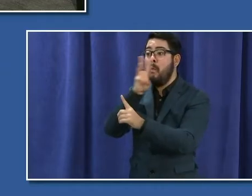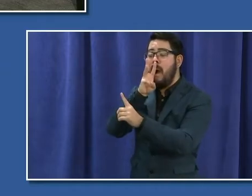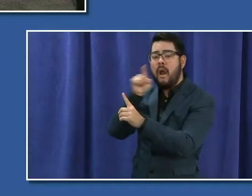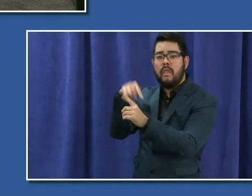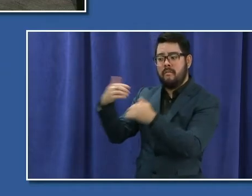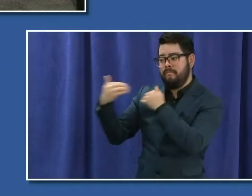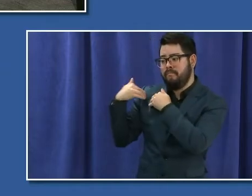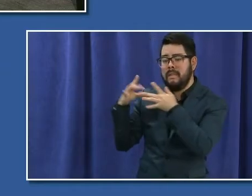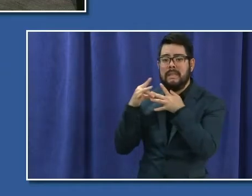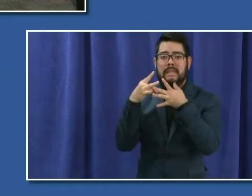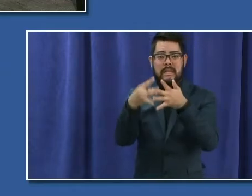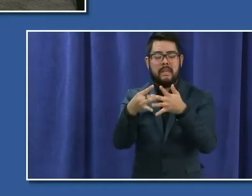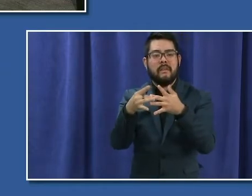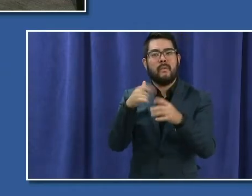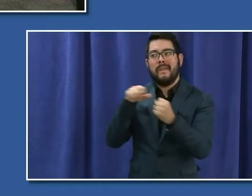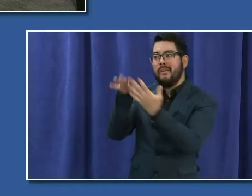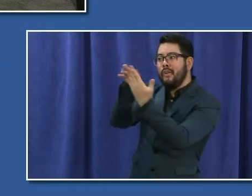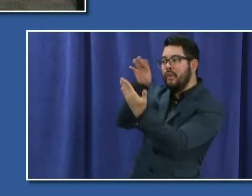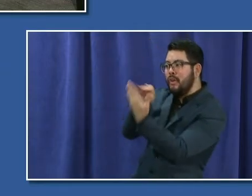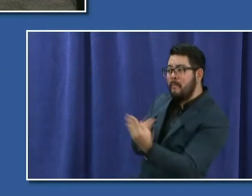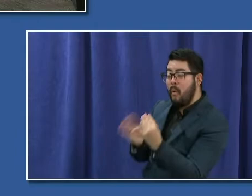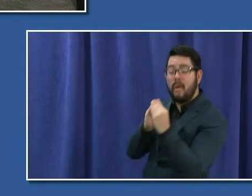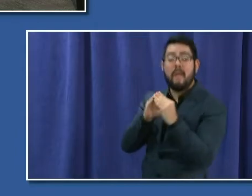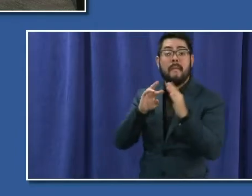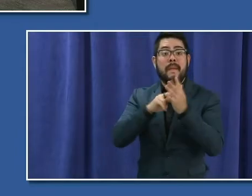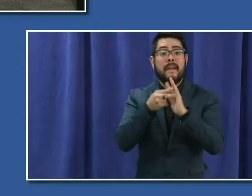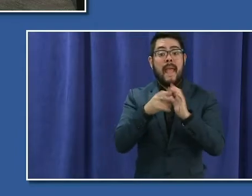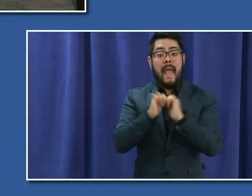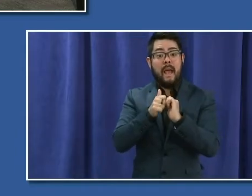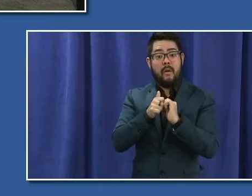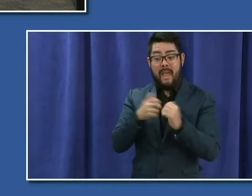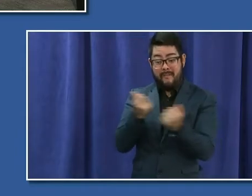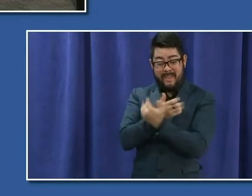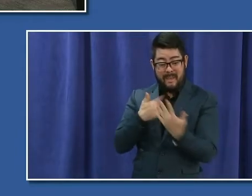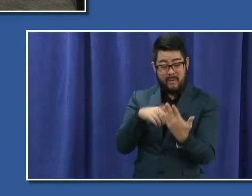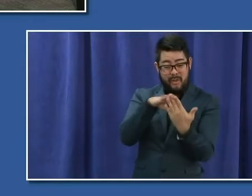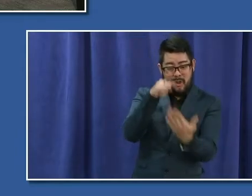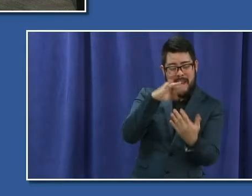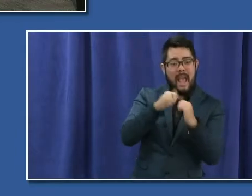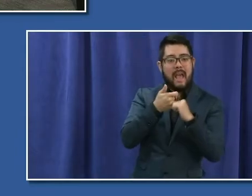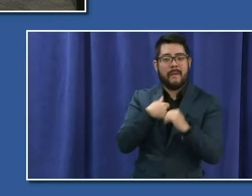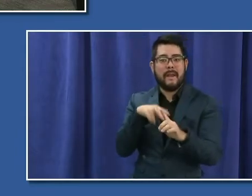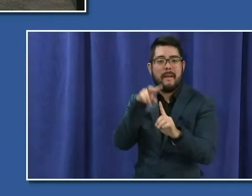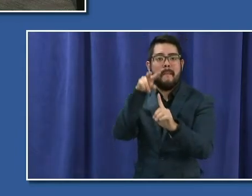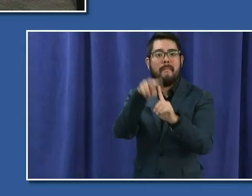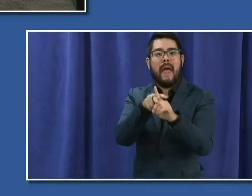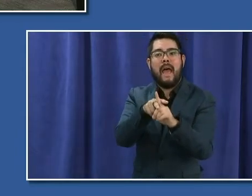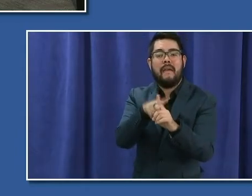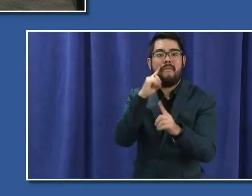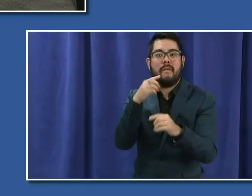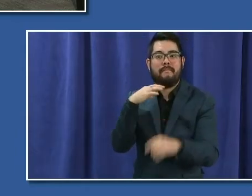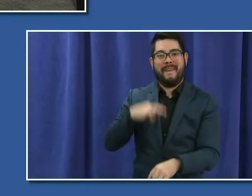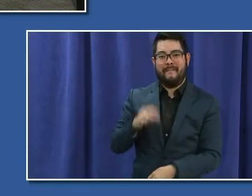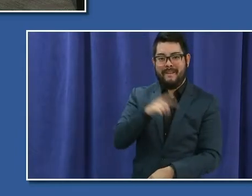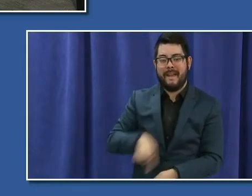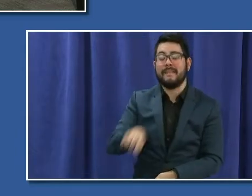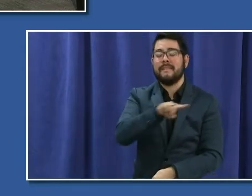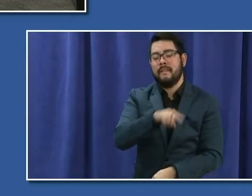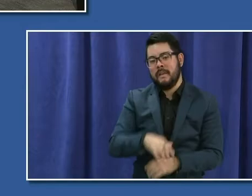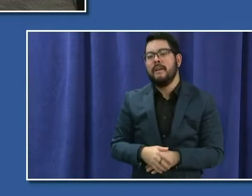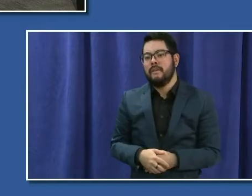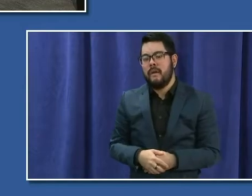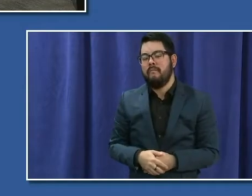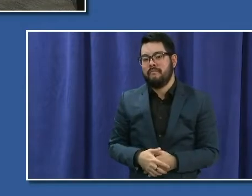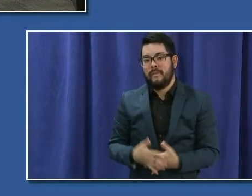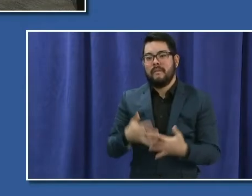we will learn a lot from. And so it's how do we apply what we're learning in a nimble way that it's making that difference. So absolutely